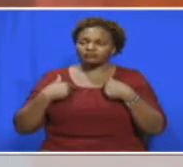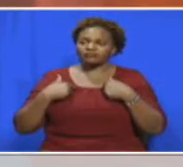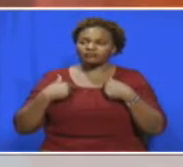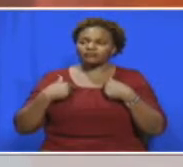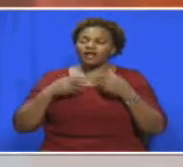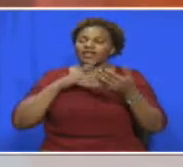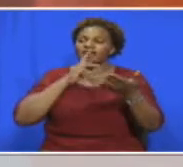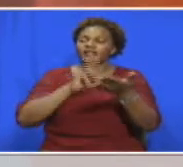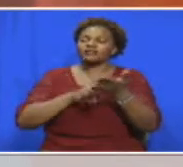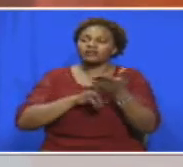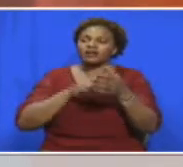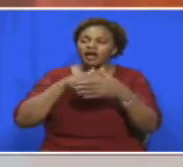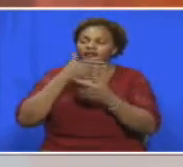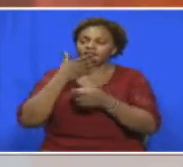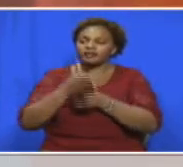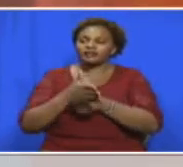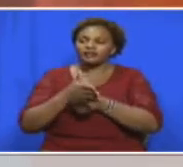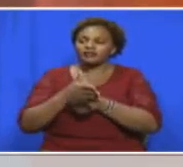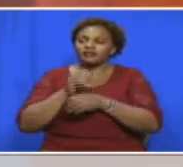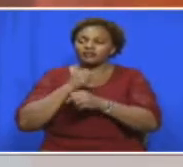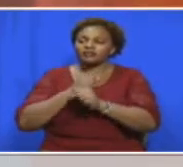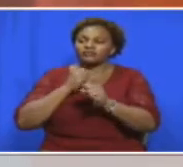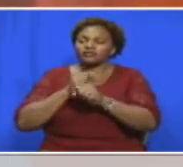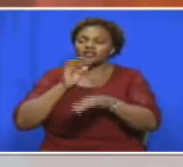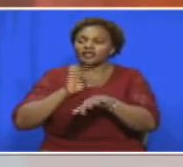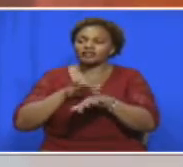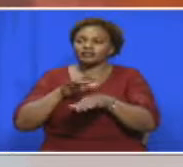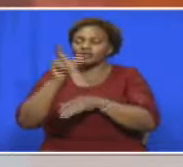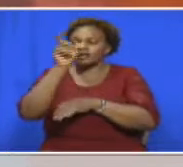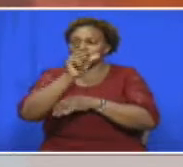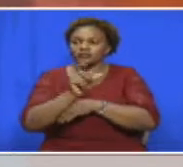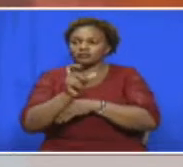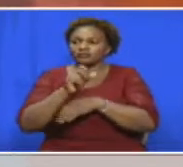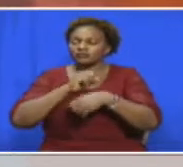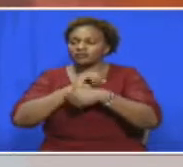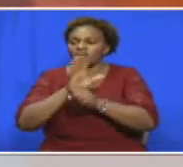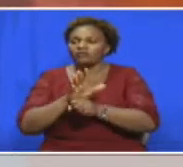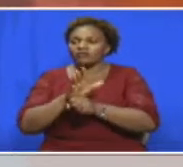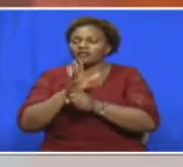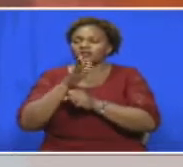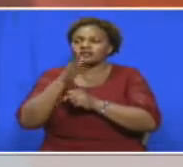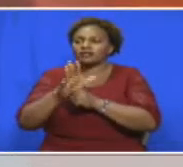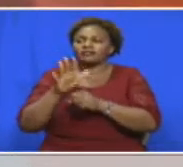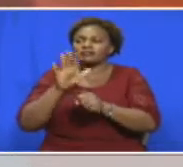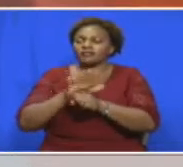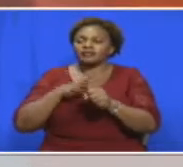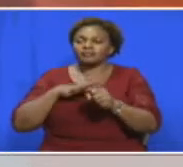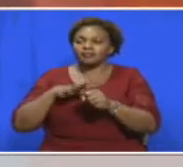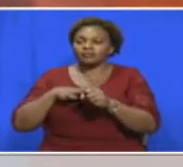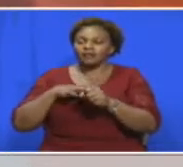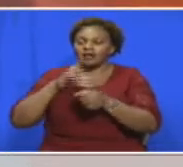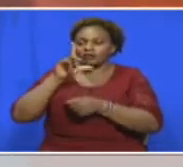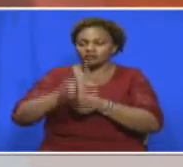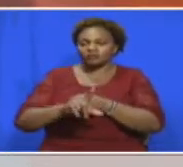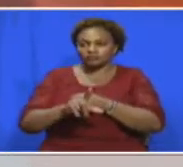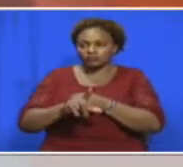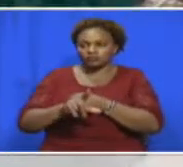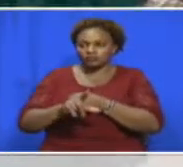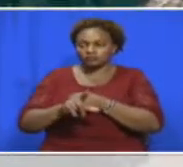the results outcome differs if you are doing testing in a region where the COVID-19, the number of people is very low.